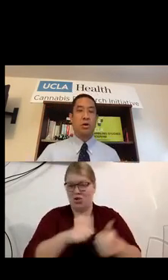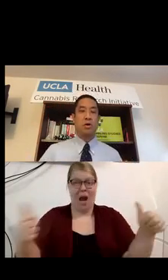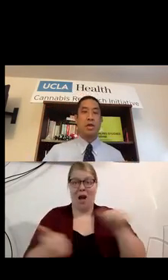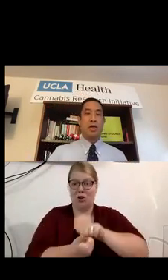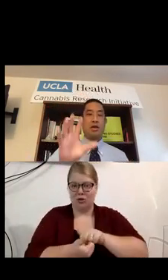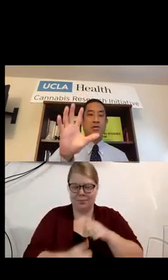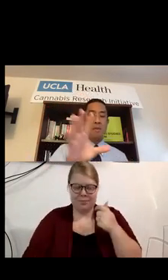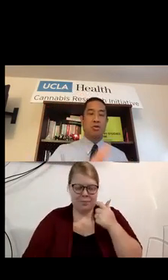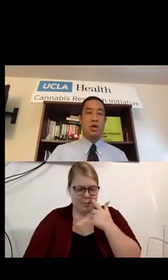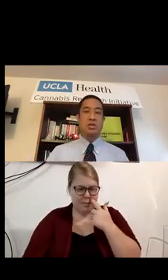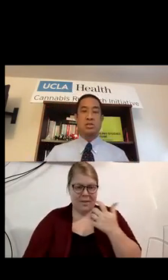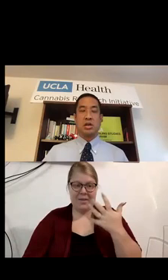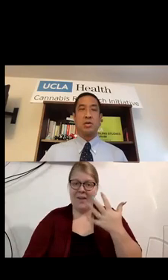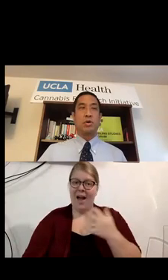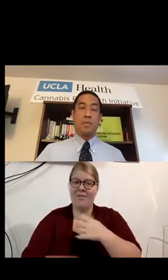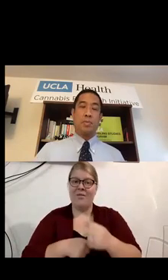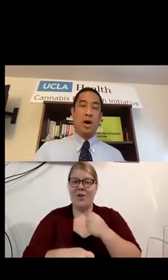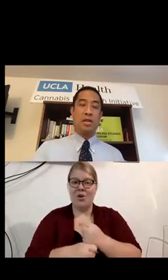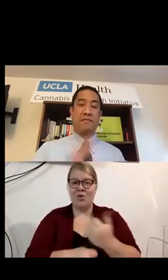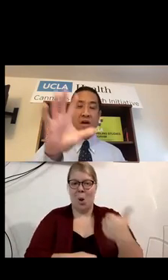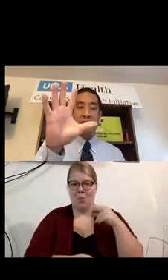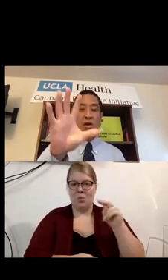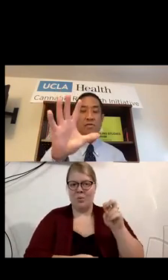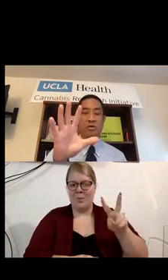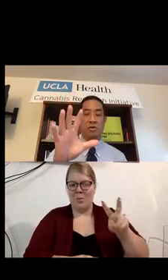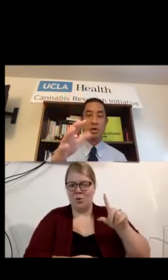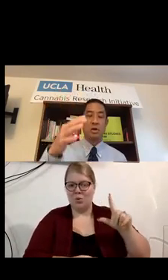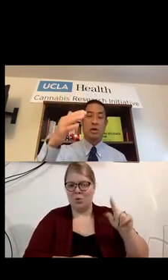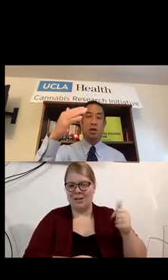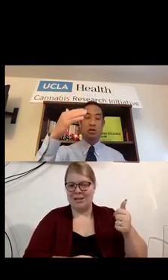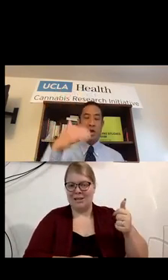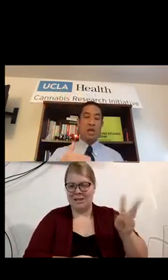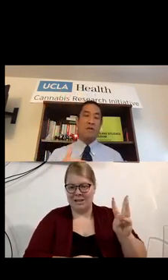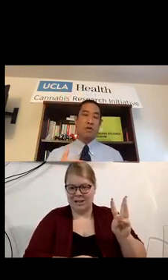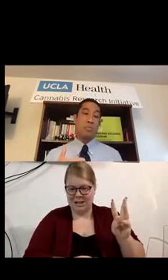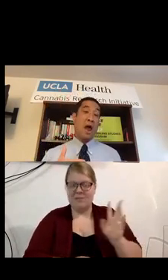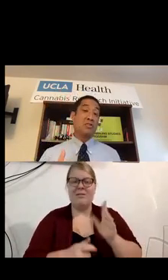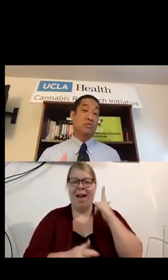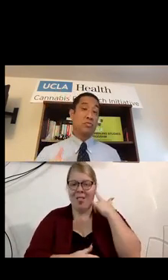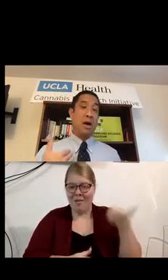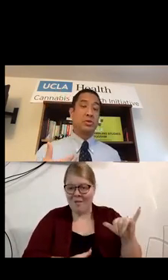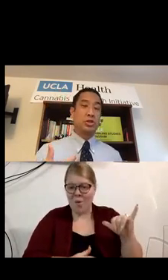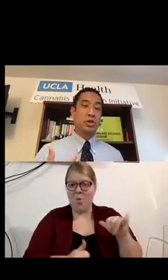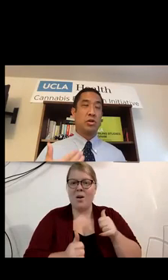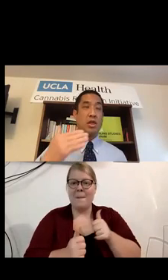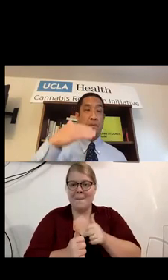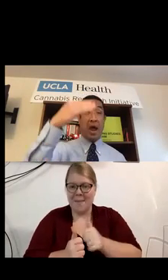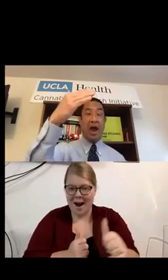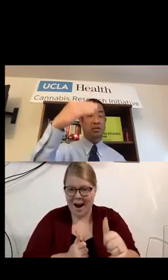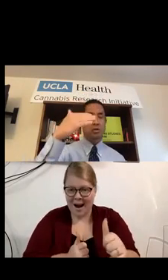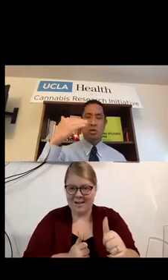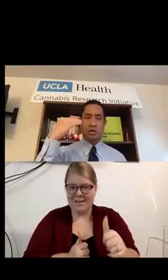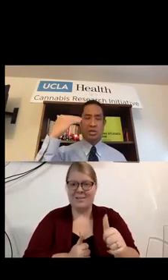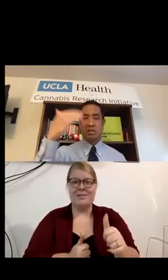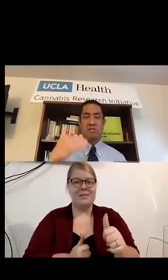ago, in November 2016, we're coming up on that 5-year anniversary. The state of California passed through a proposition that